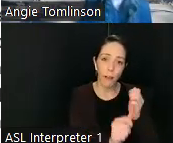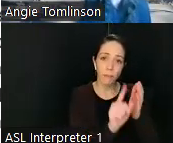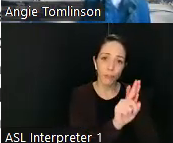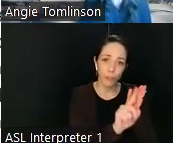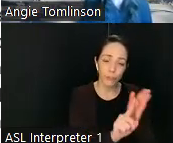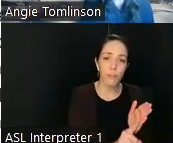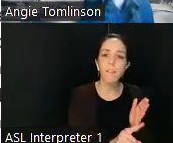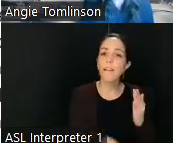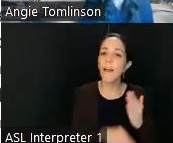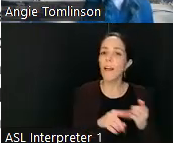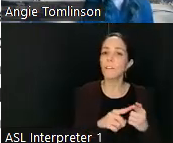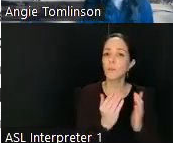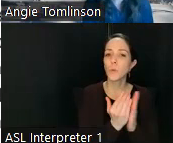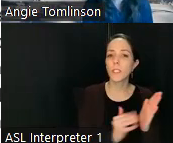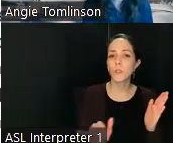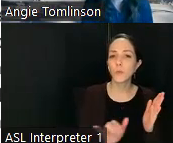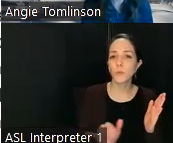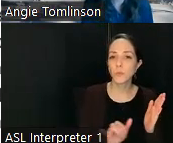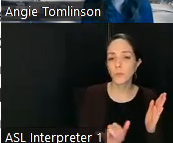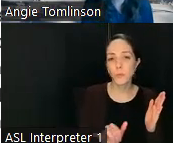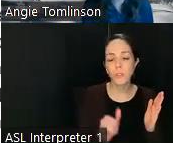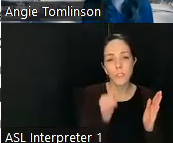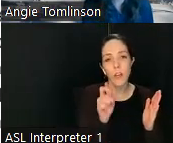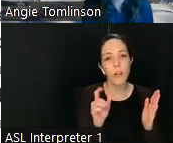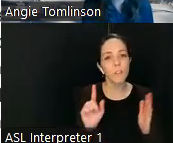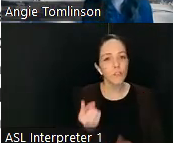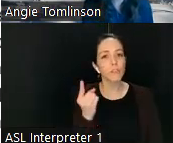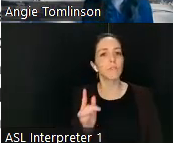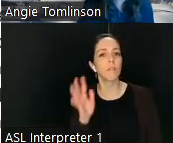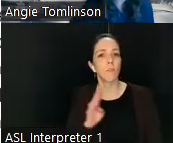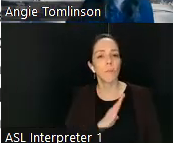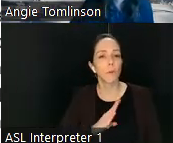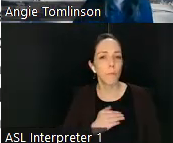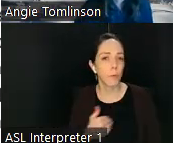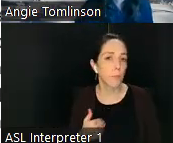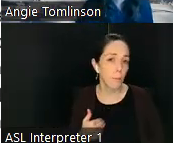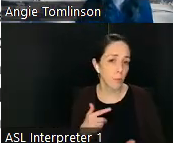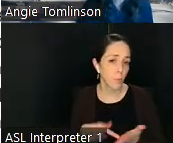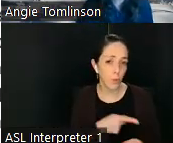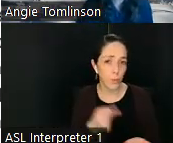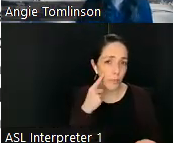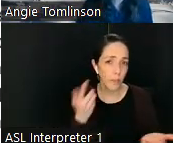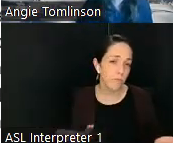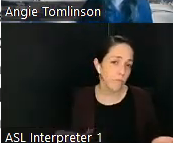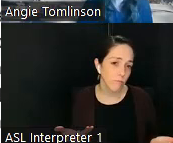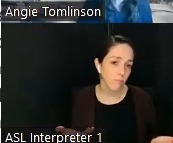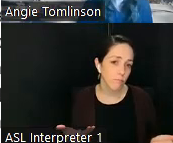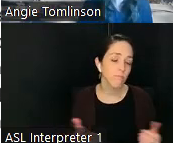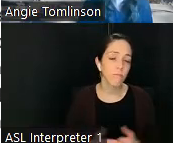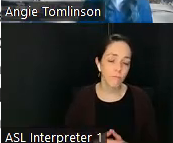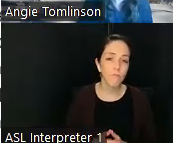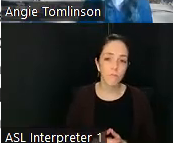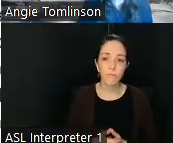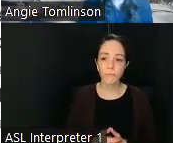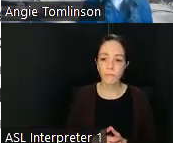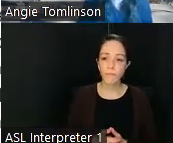stated pretty clearly, because that new sentence, which I agree with, does sound like it's just going to be people who have already served too.